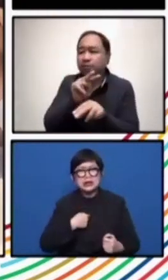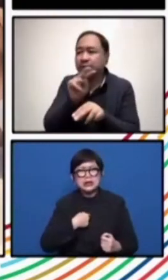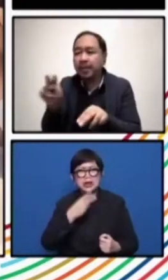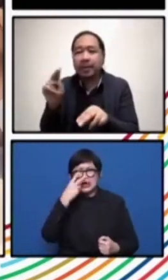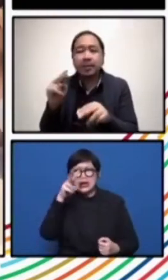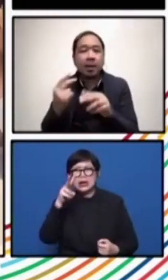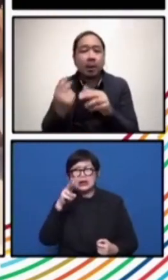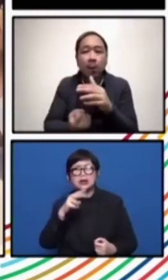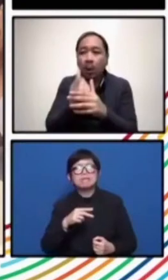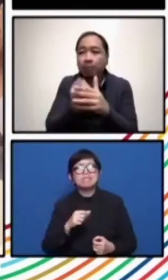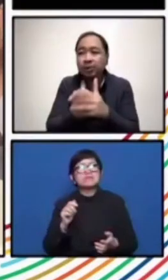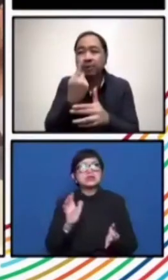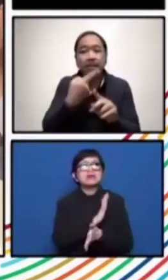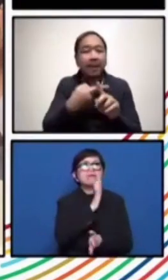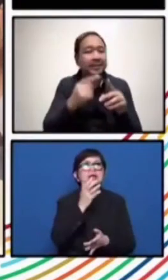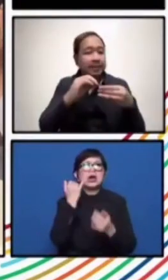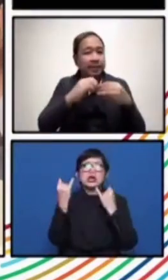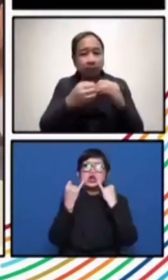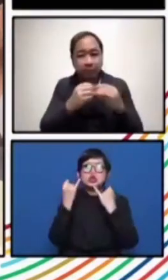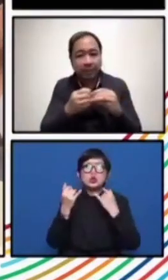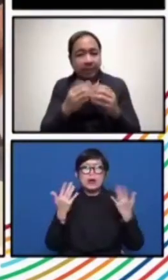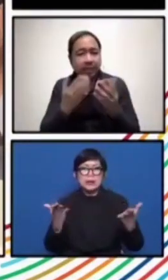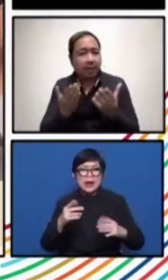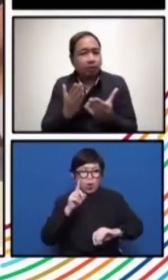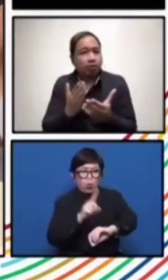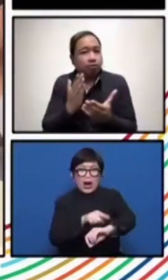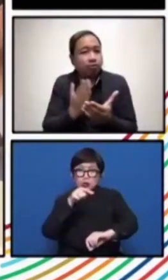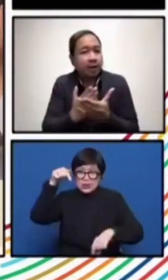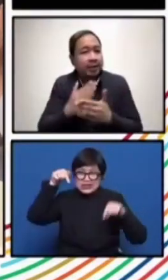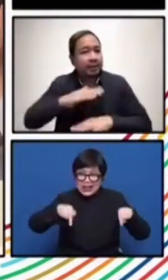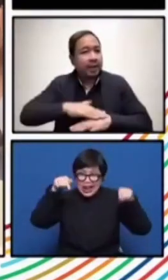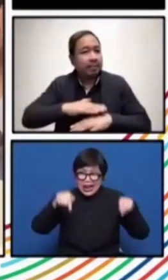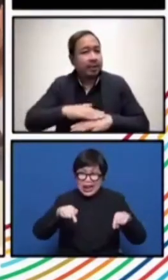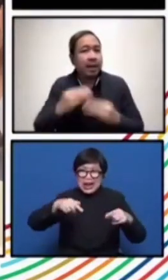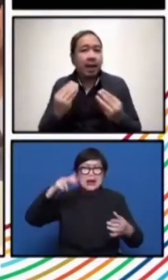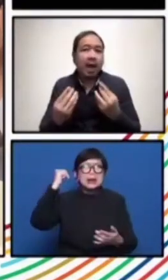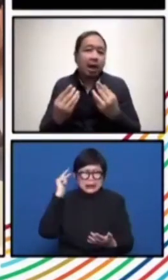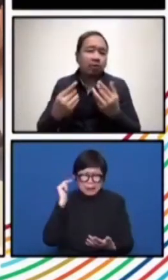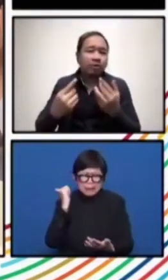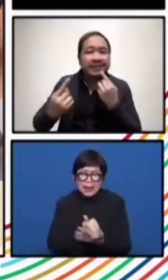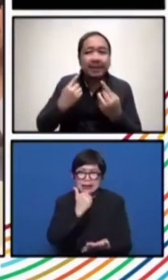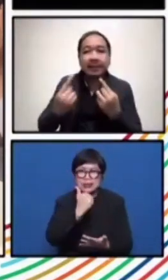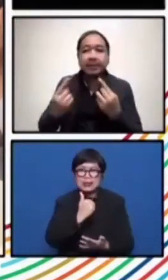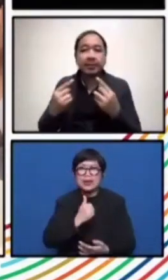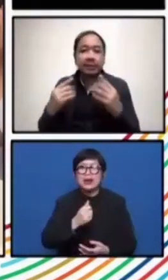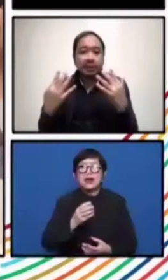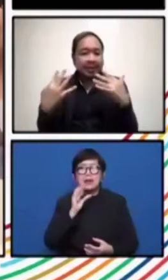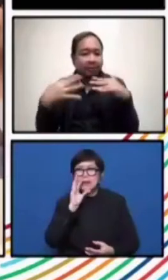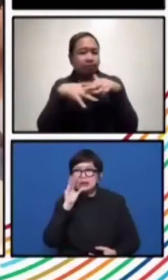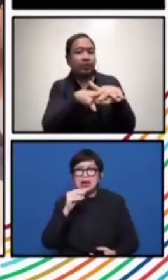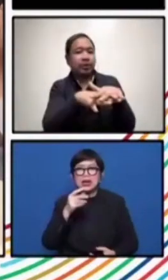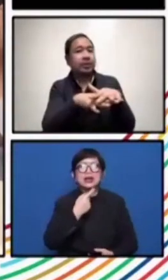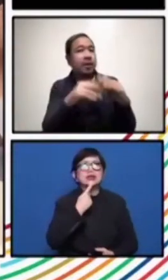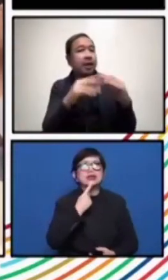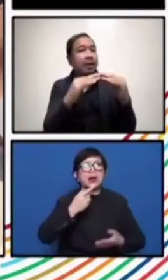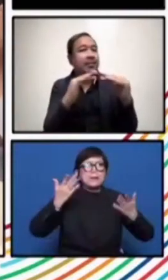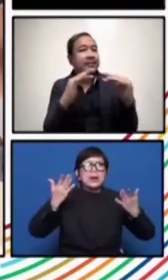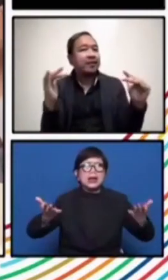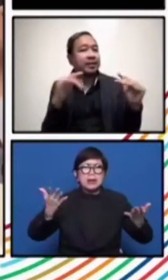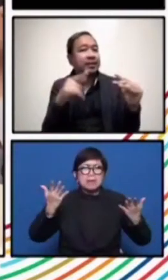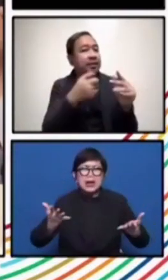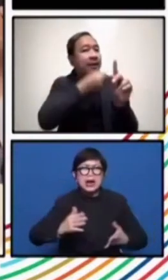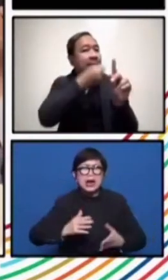it is that right time to talk about the intersectionality between the Diversified movements